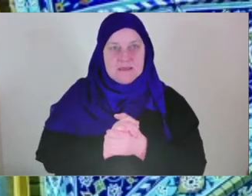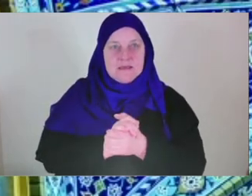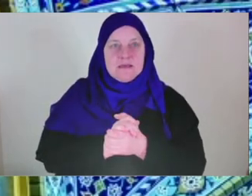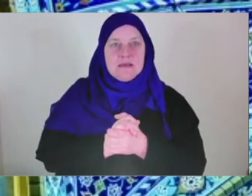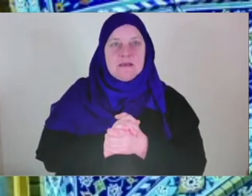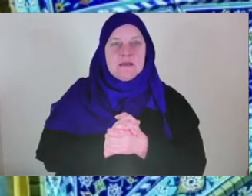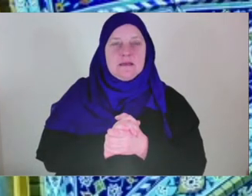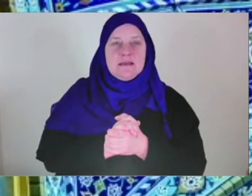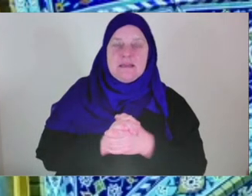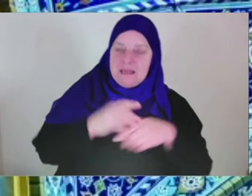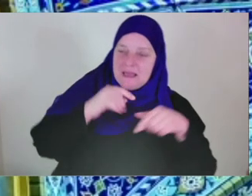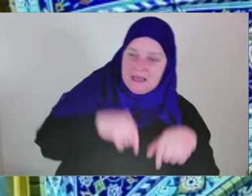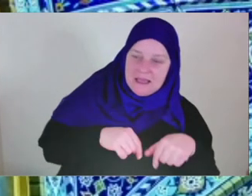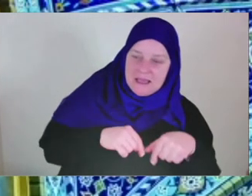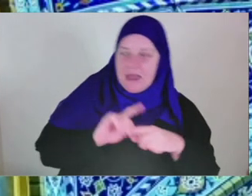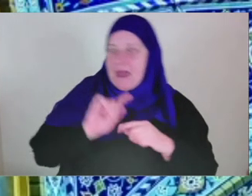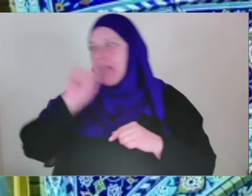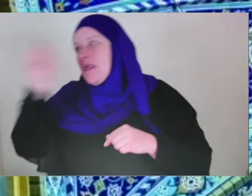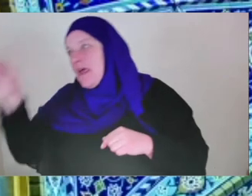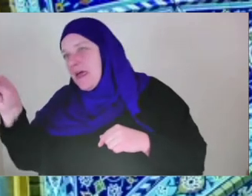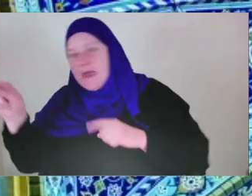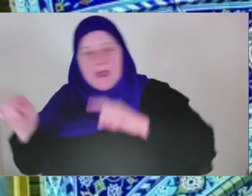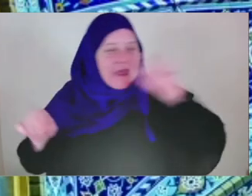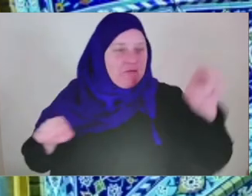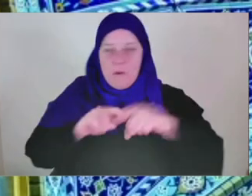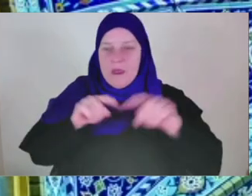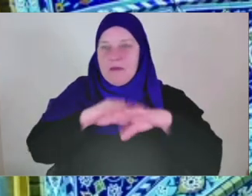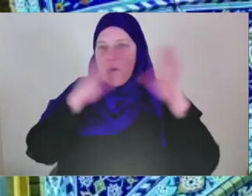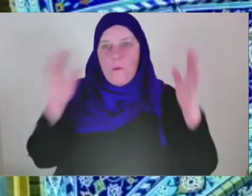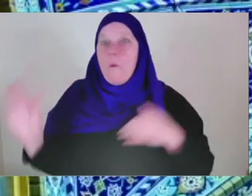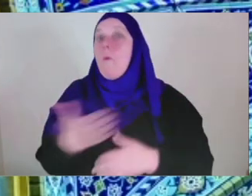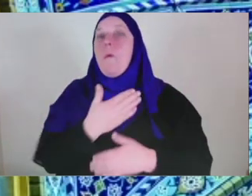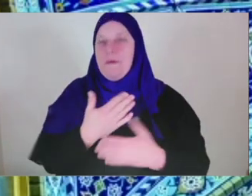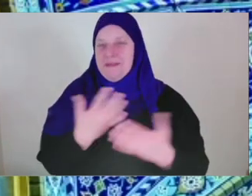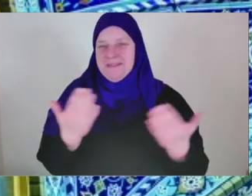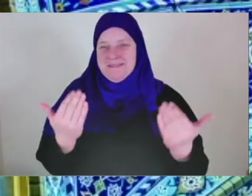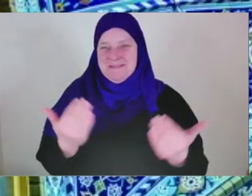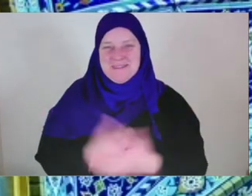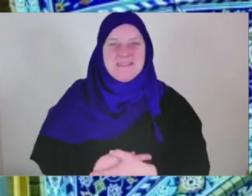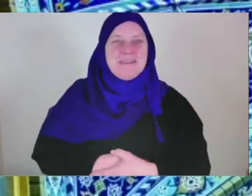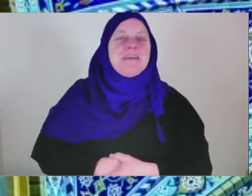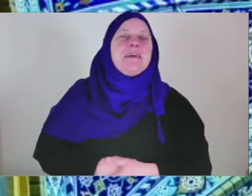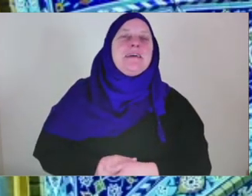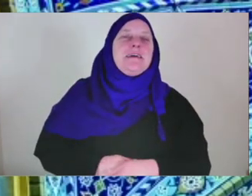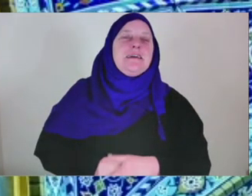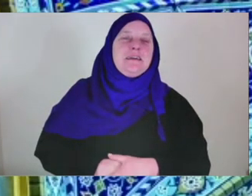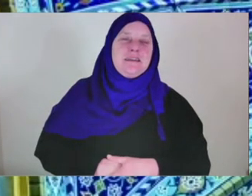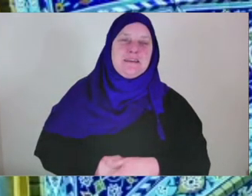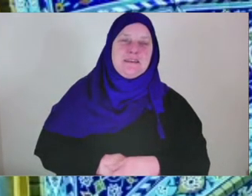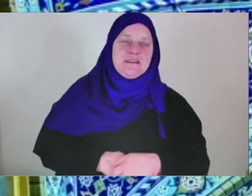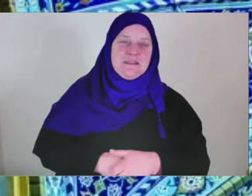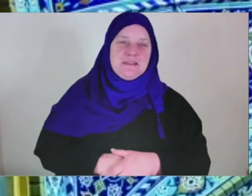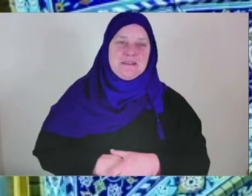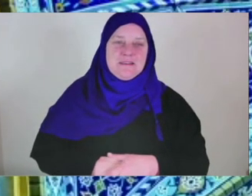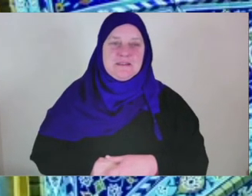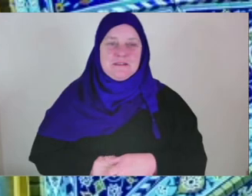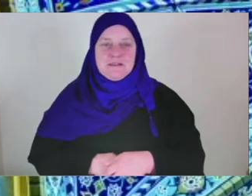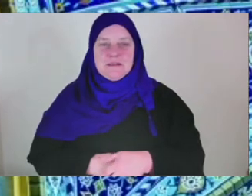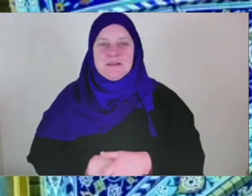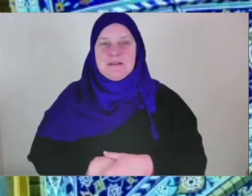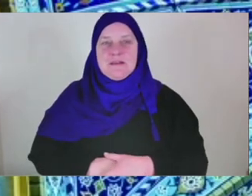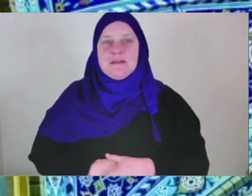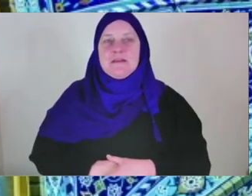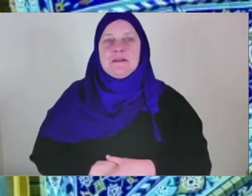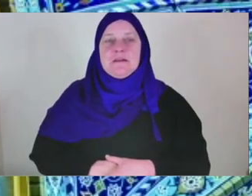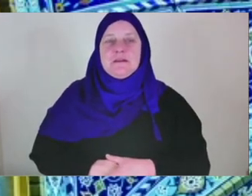out-house, virtually, really, and everybody. Alhamdulillah alladhi hadana lihada wa ma kunna linahtadiya lawla